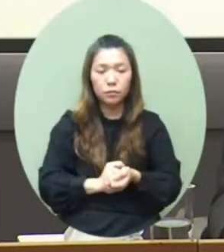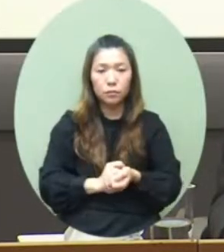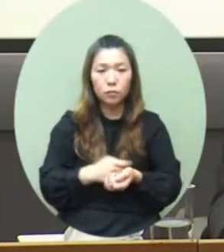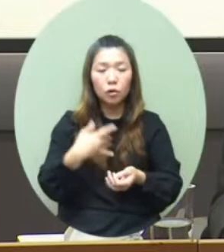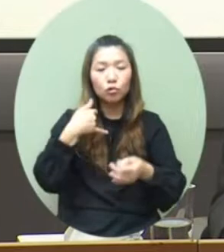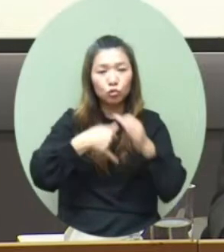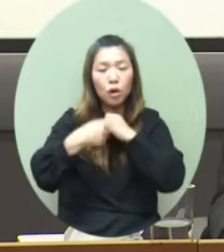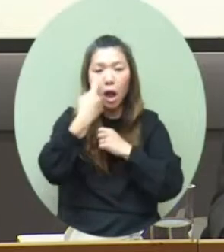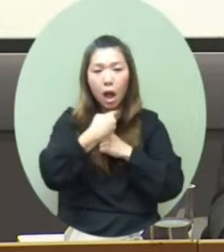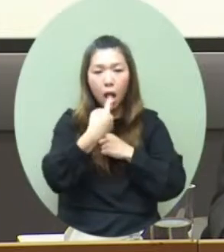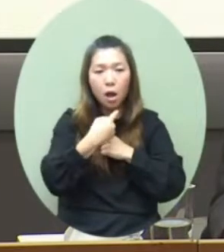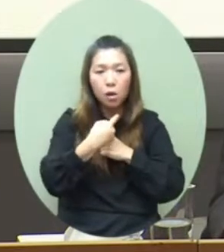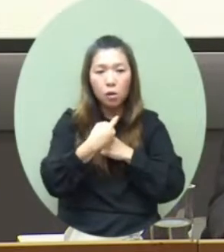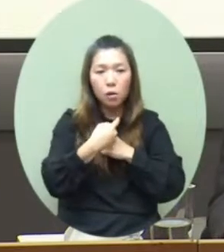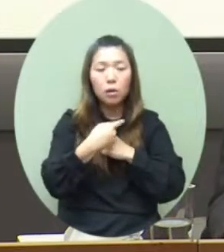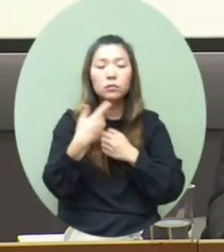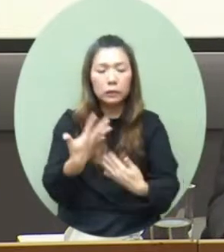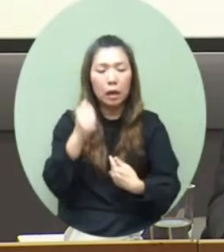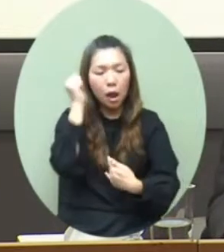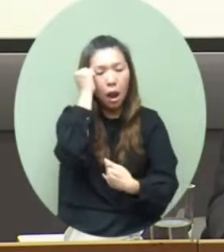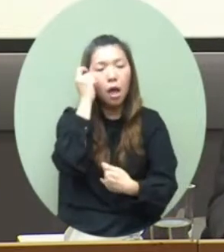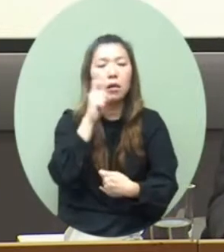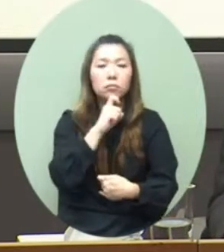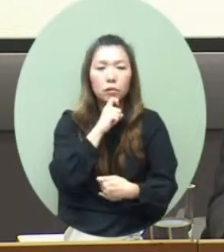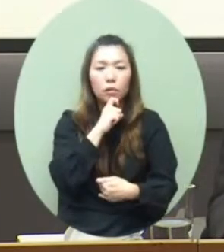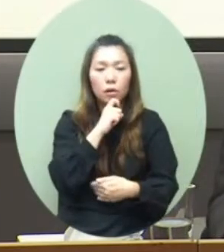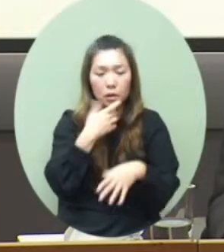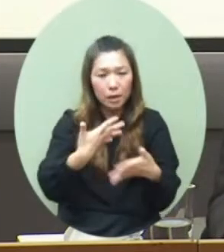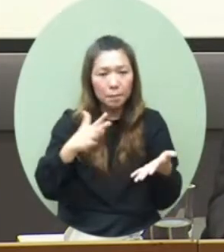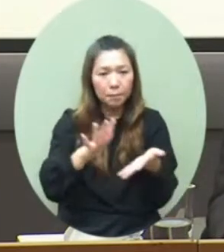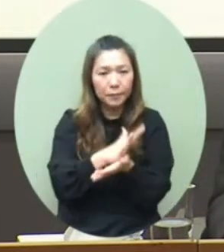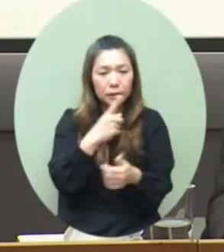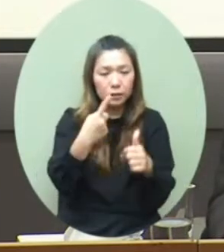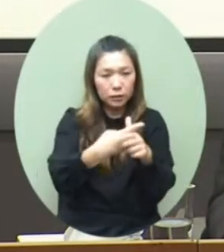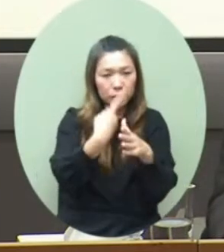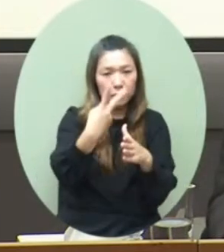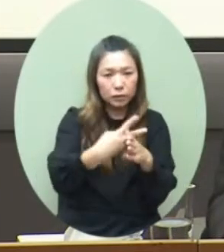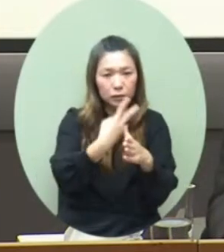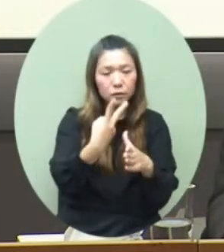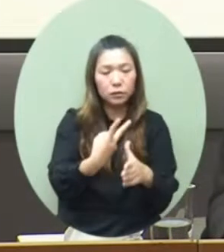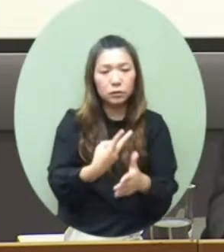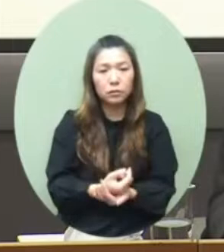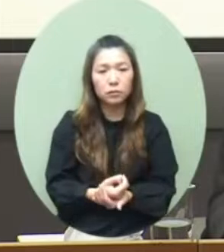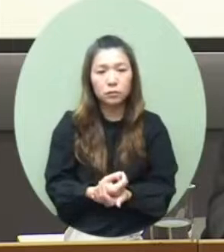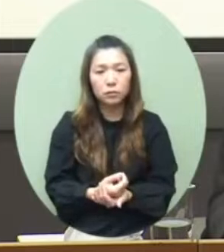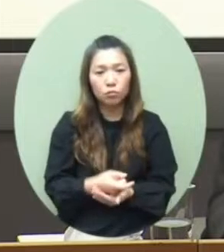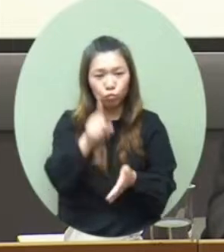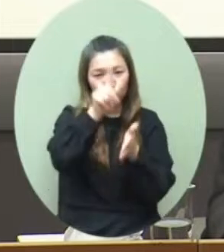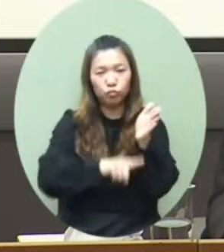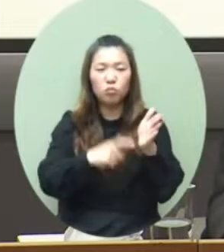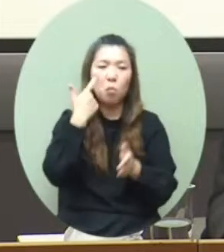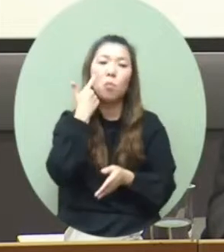in the first 2 months of this year. The decline was quite substantial.